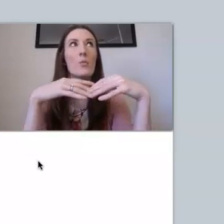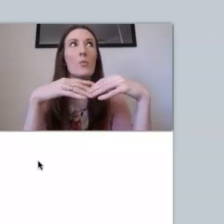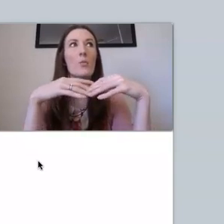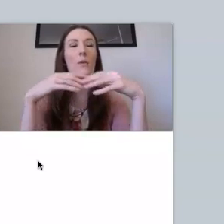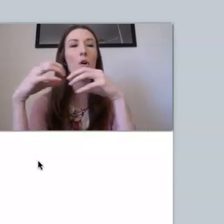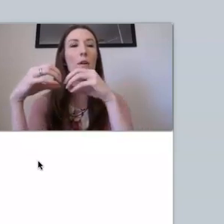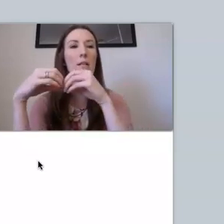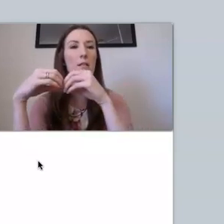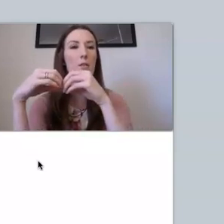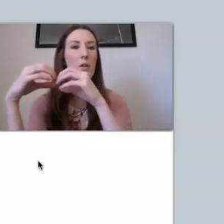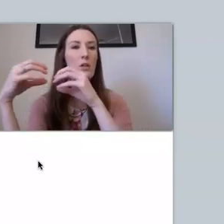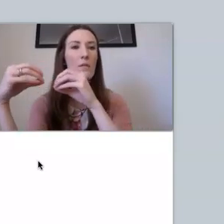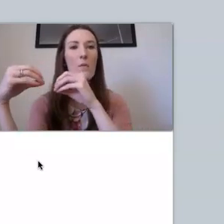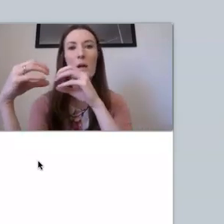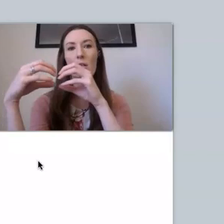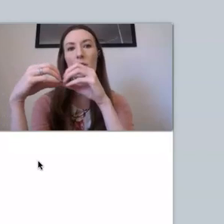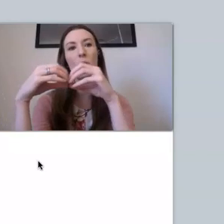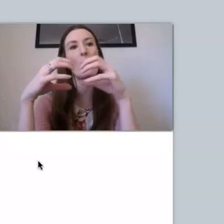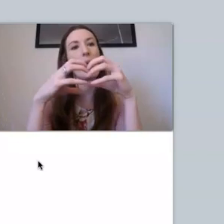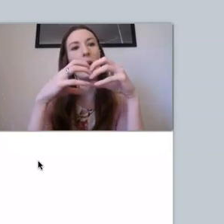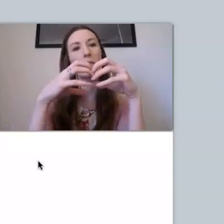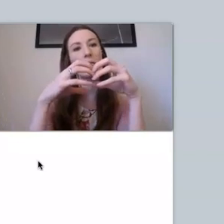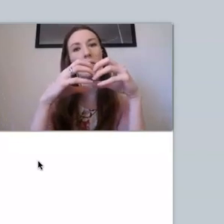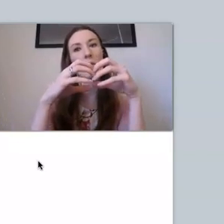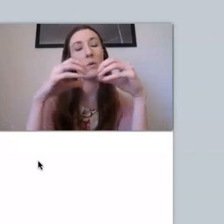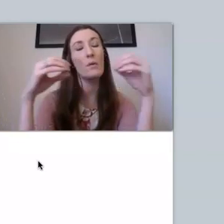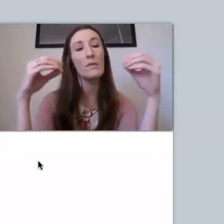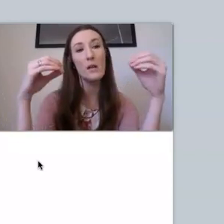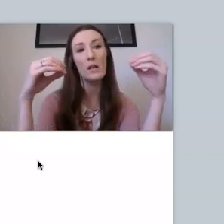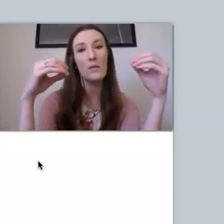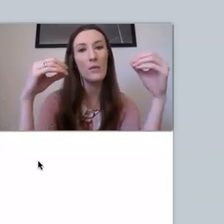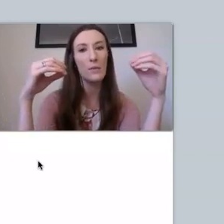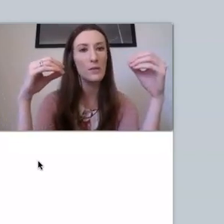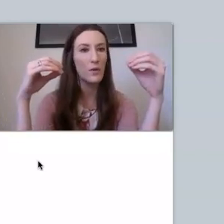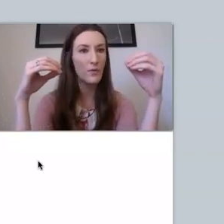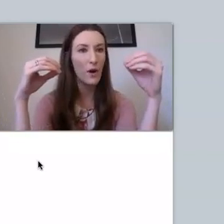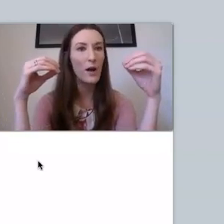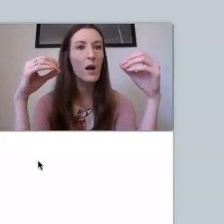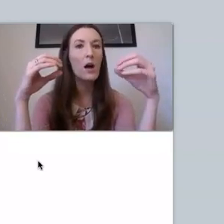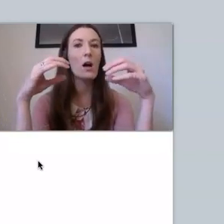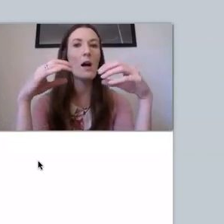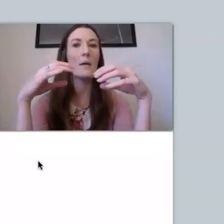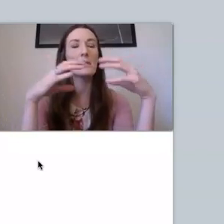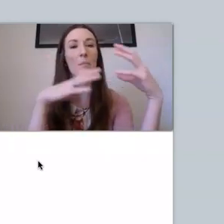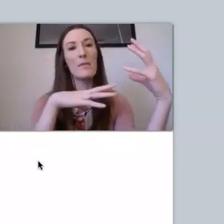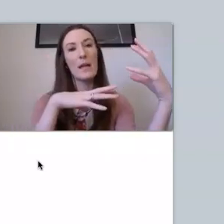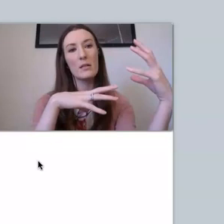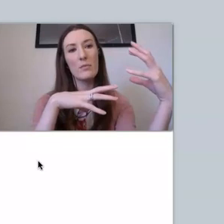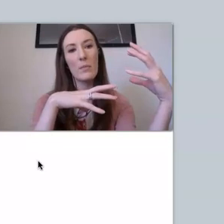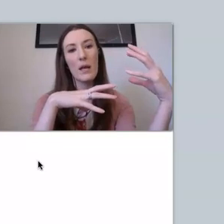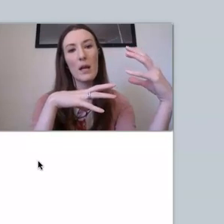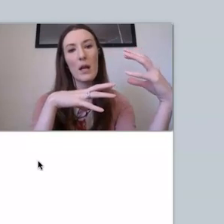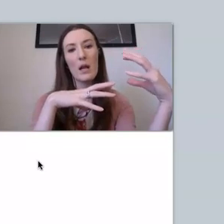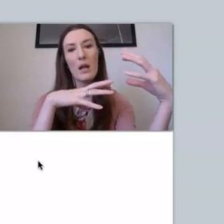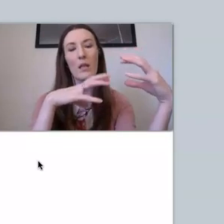because we've already done so much in level 1, 2, and what we've done in level 3 so far. Some of it